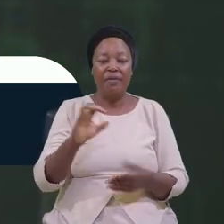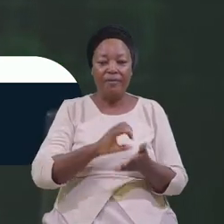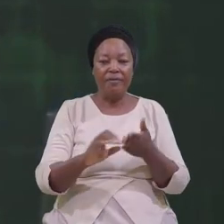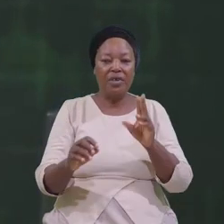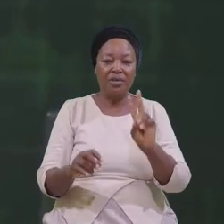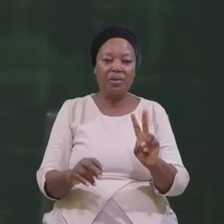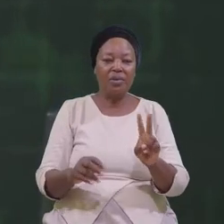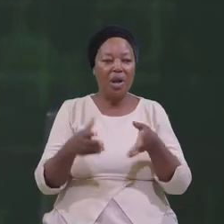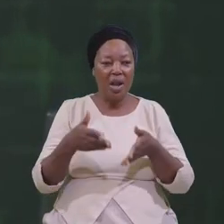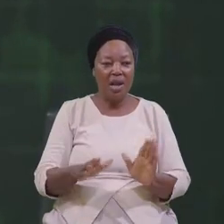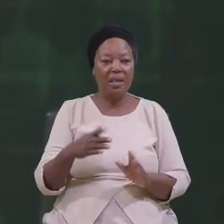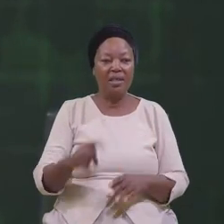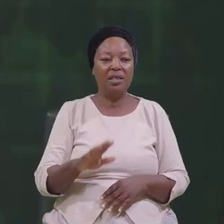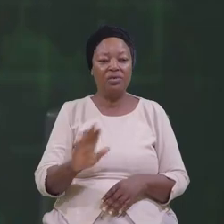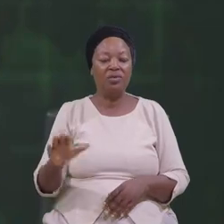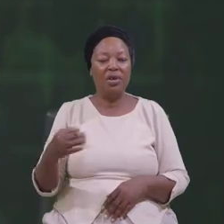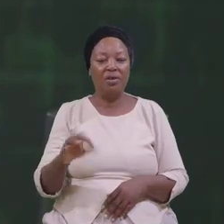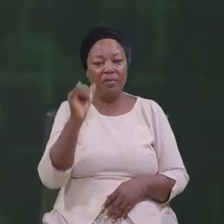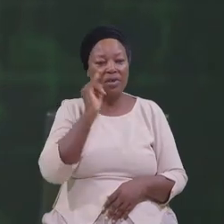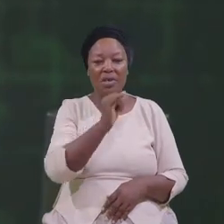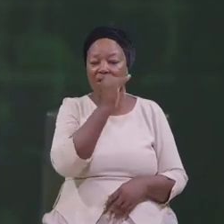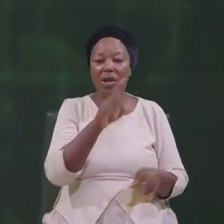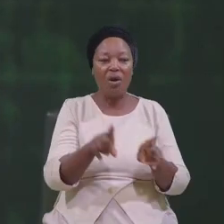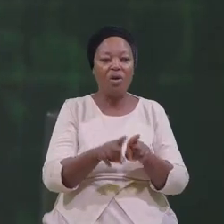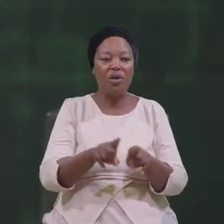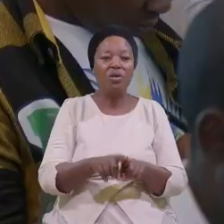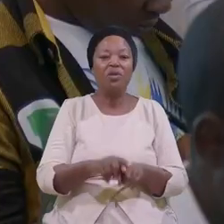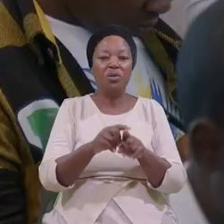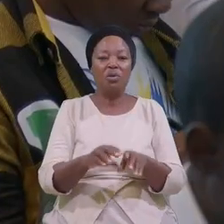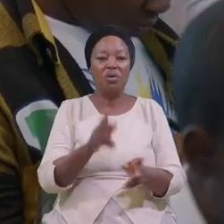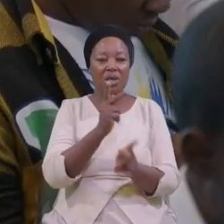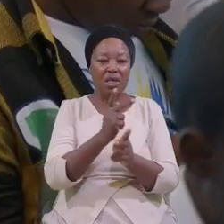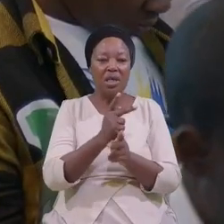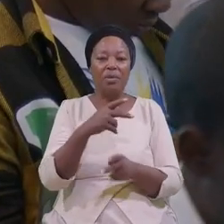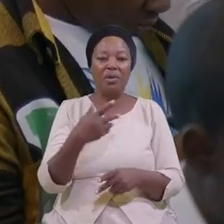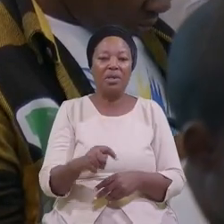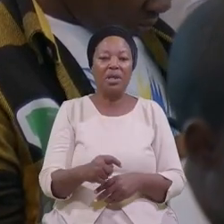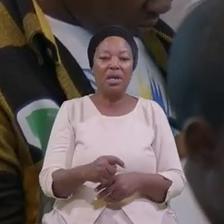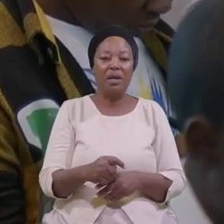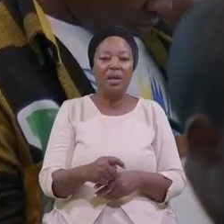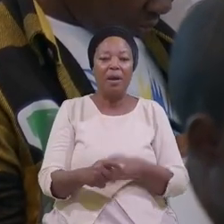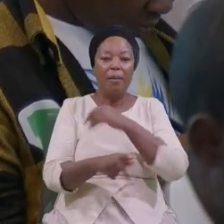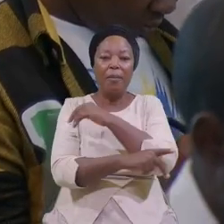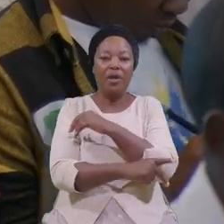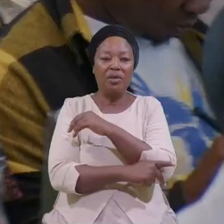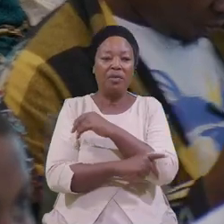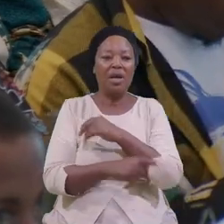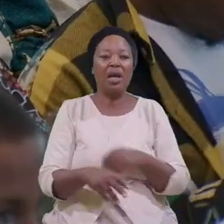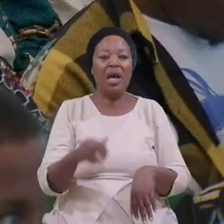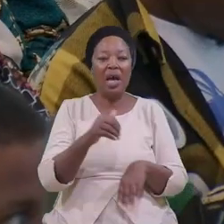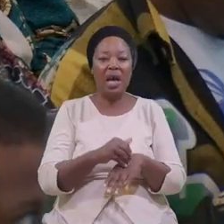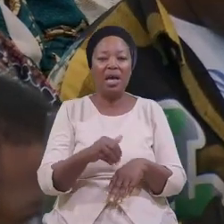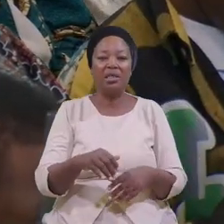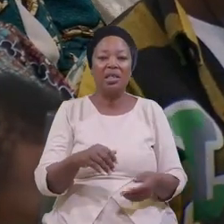2, let the children of Israel also keep the Passover at his